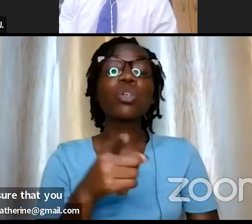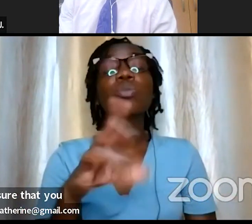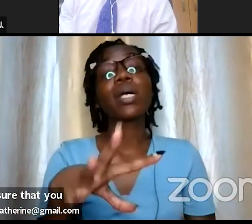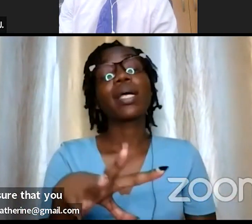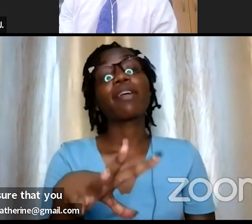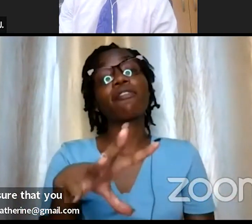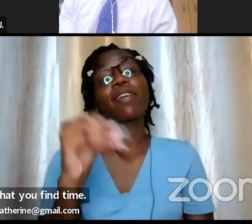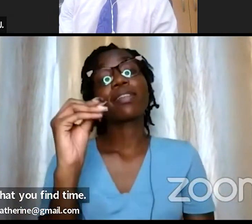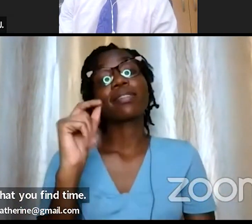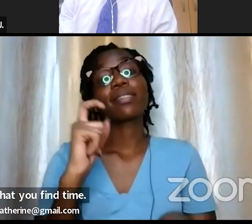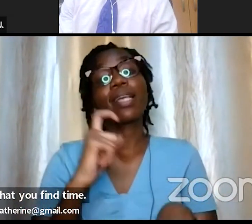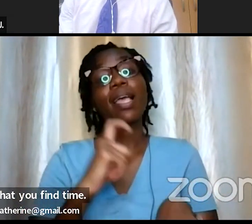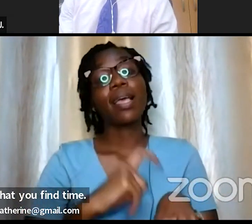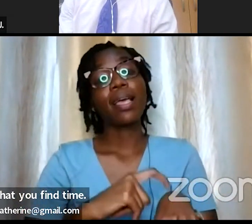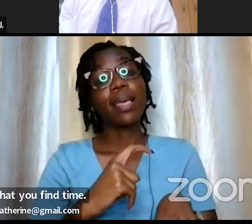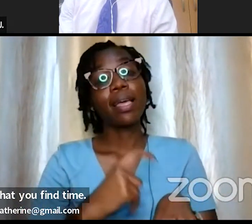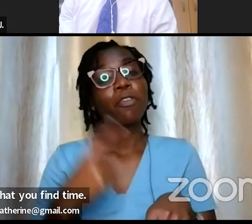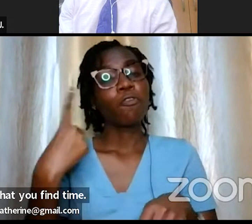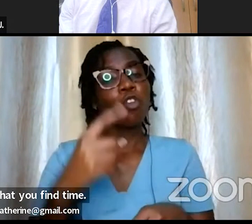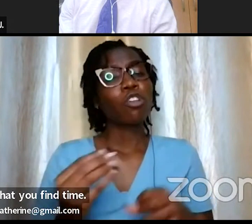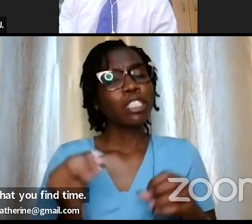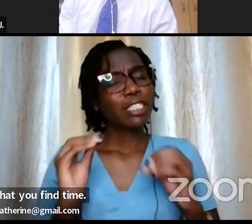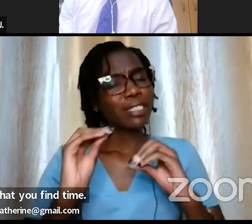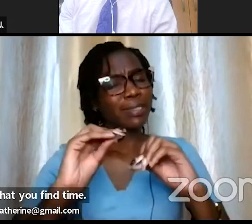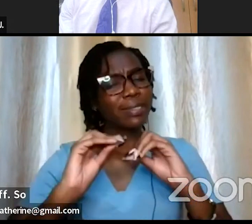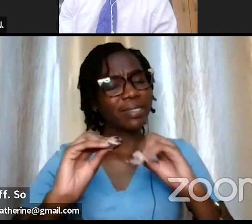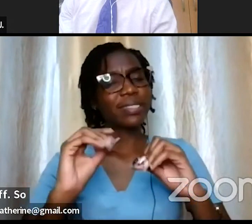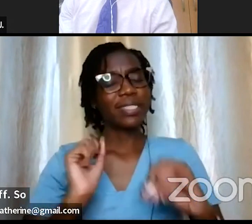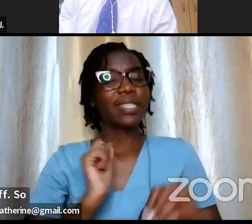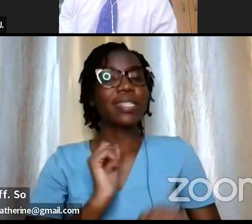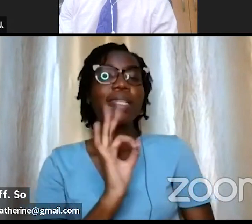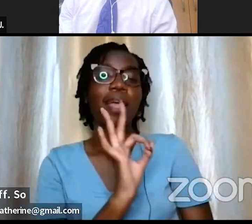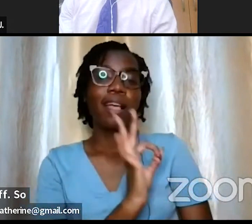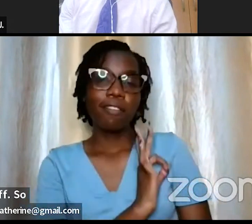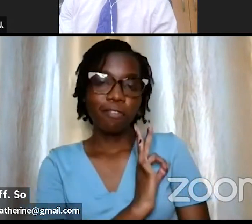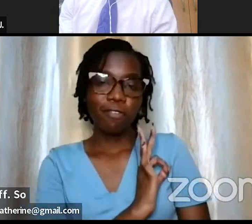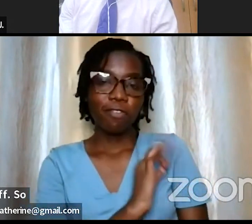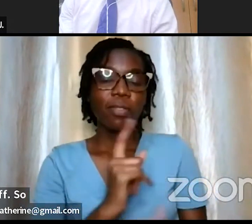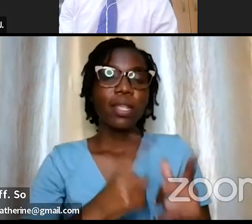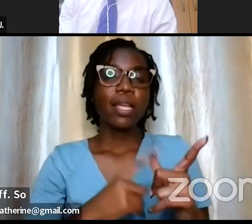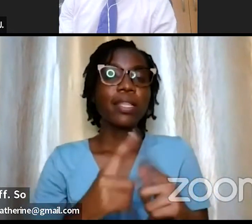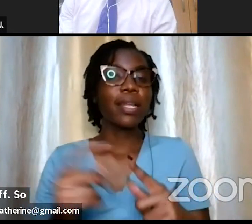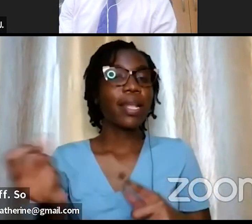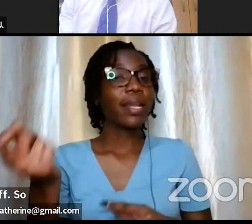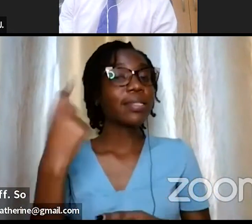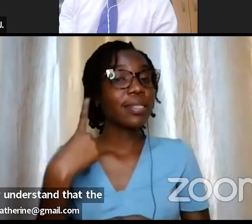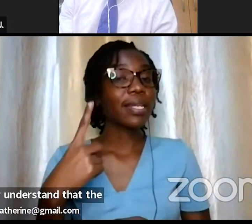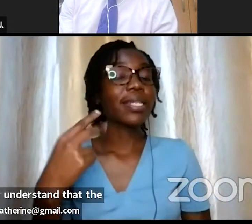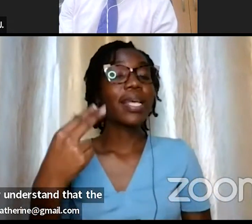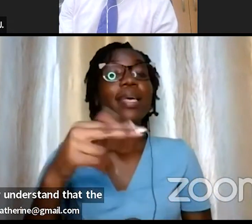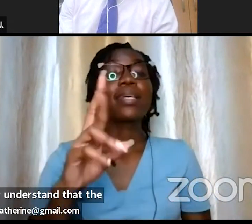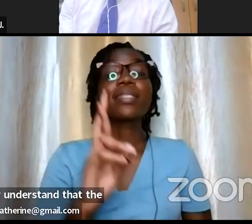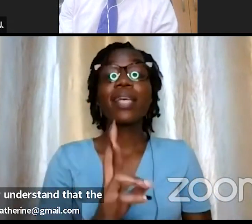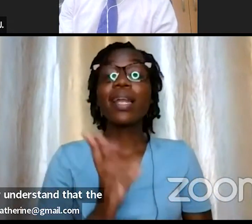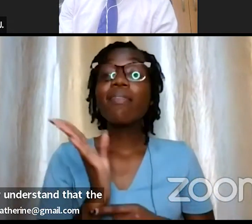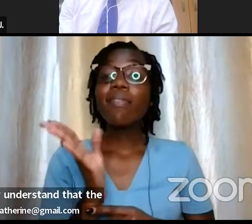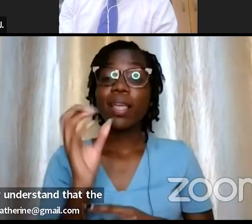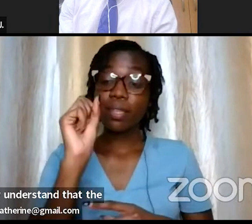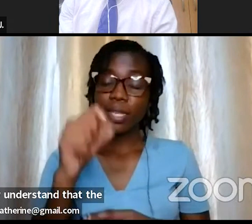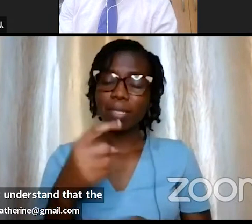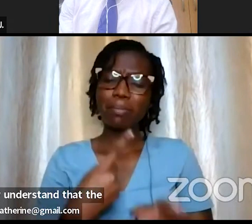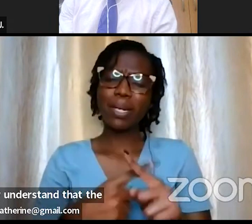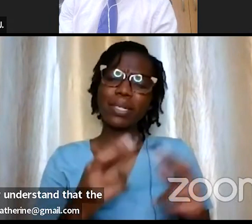time to educate your staff so that they understand that your HR is not there to just hire and